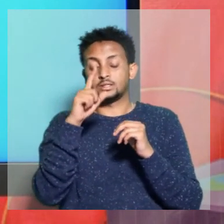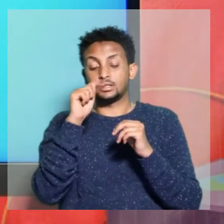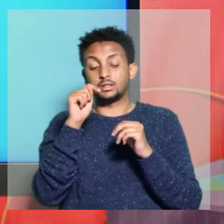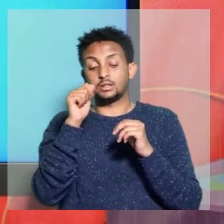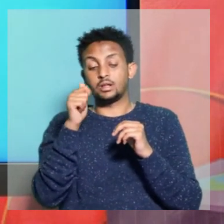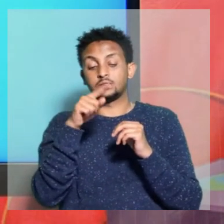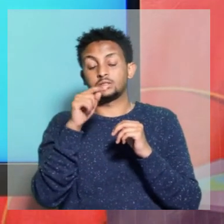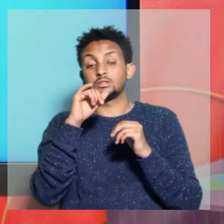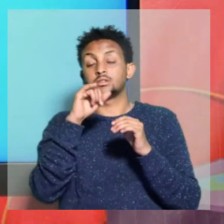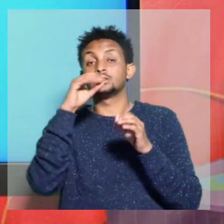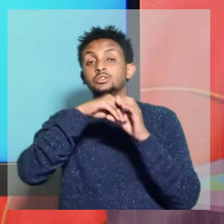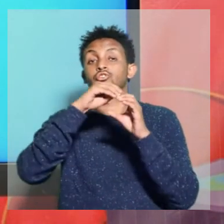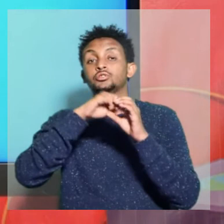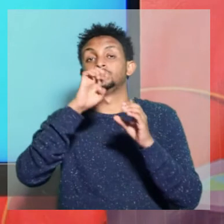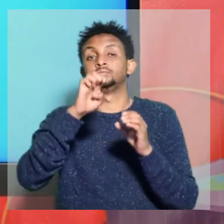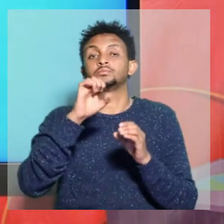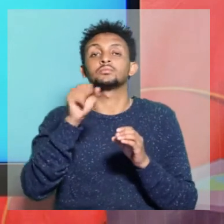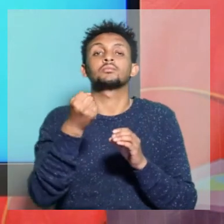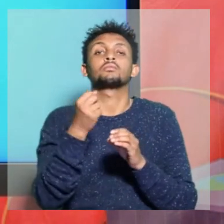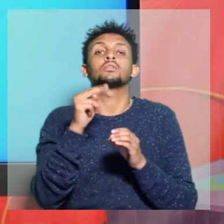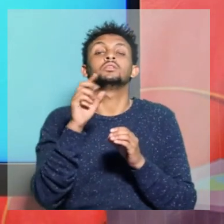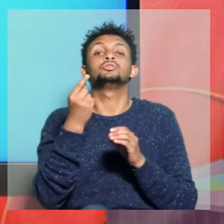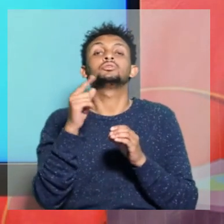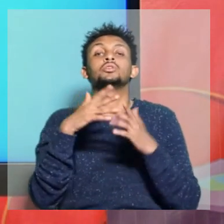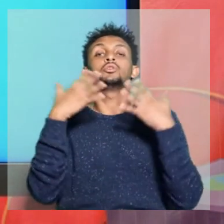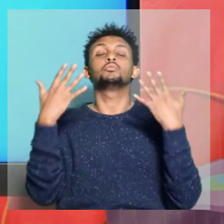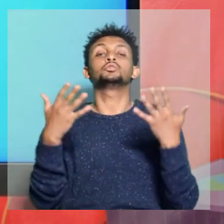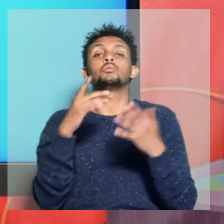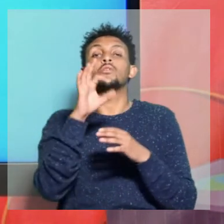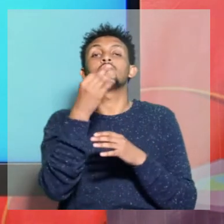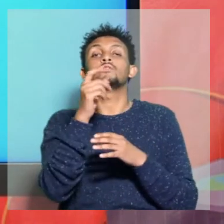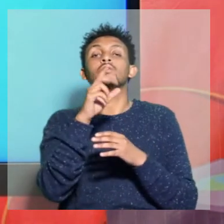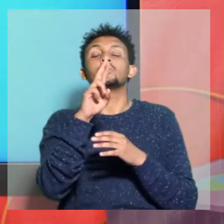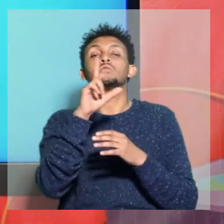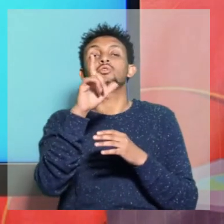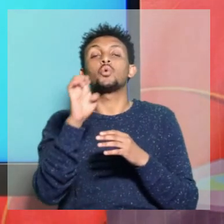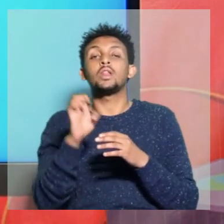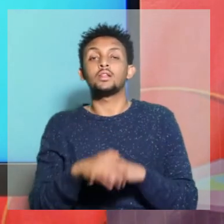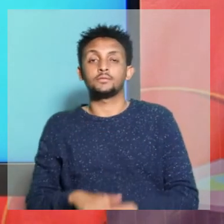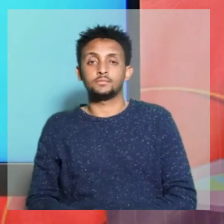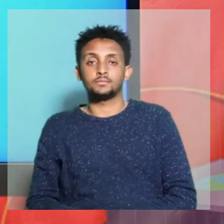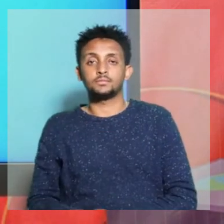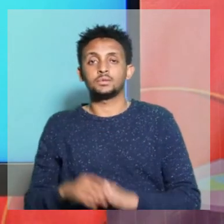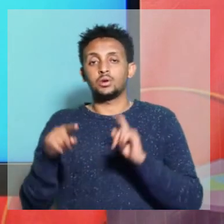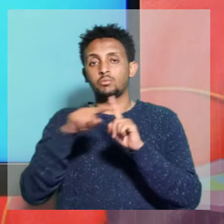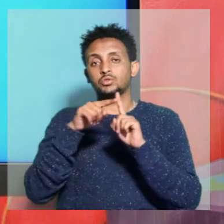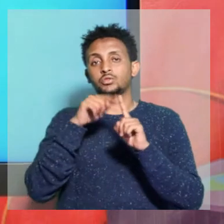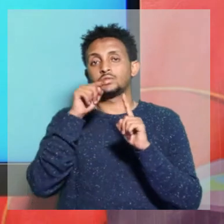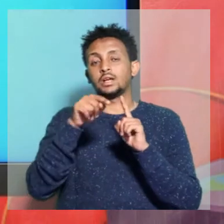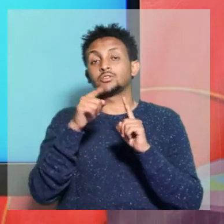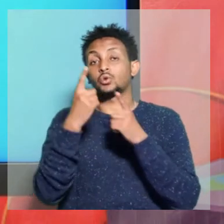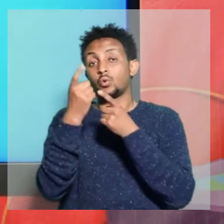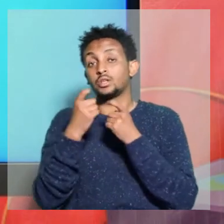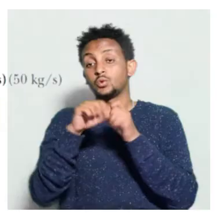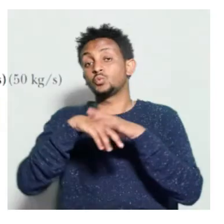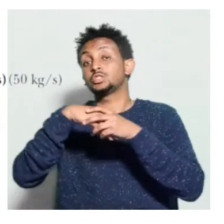its engine. While it turns on, it ejects a huge amount of fuel. Okay, the fuel is ejected oppositely to that of the rocket,